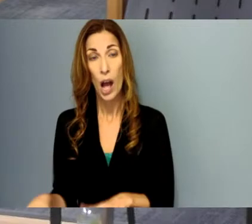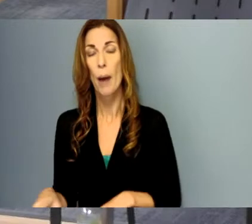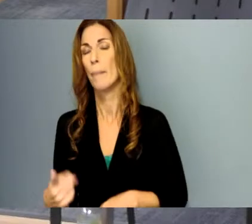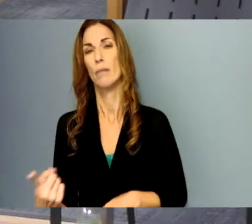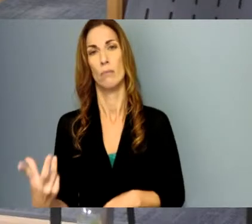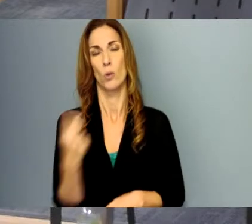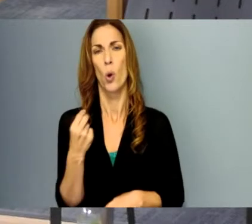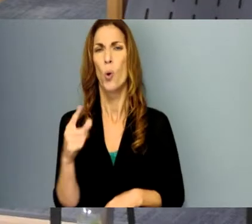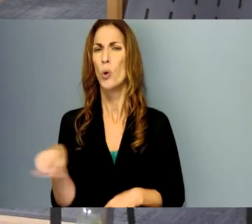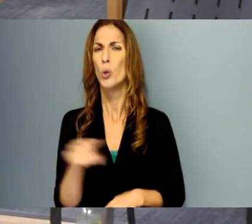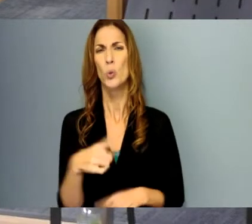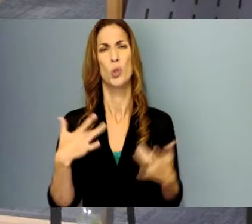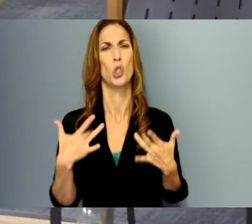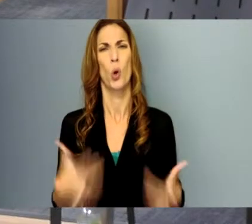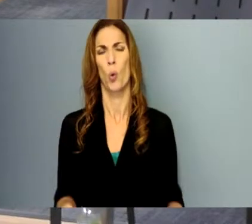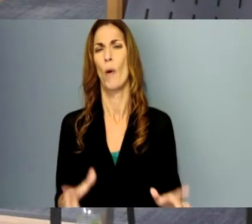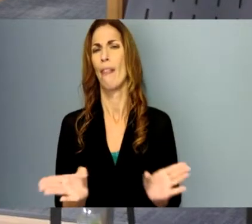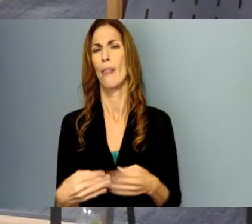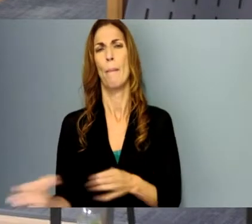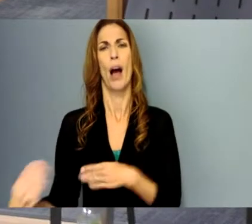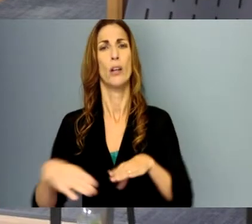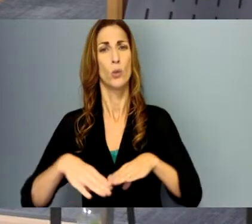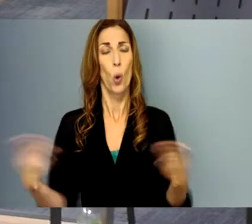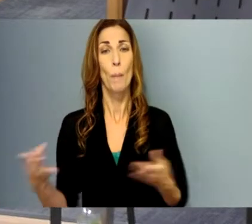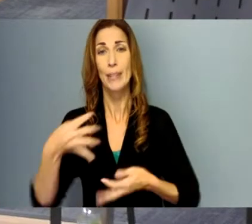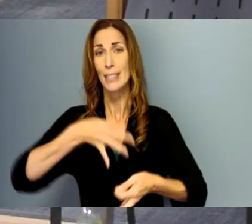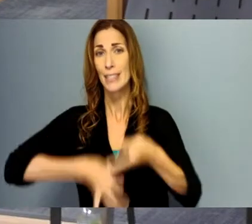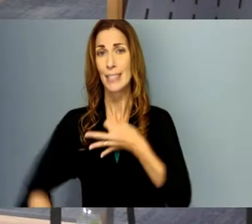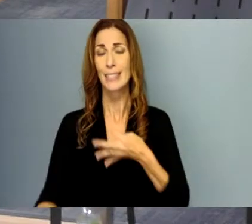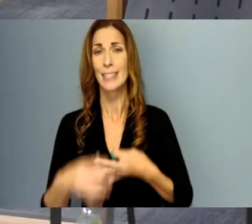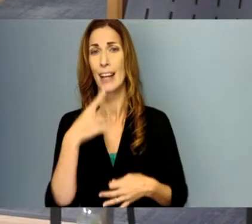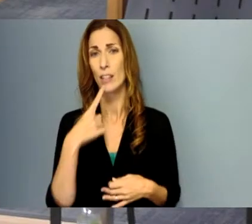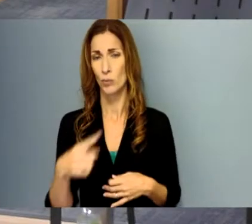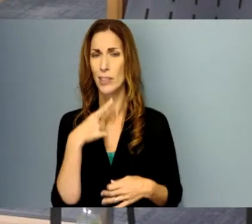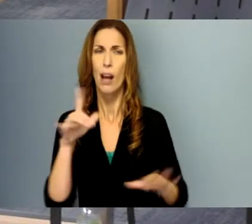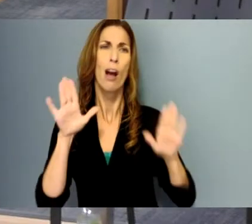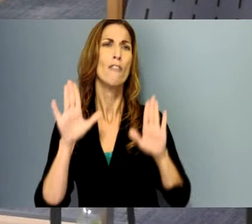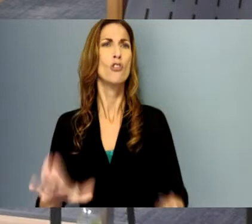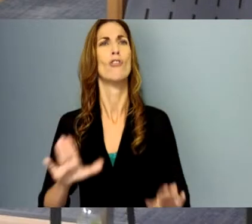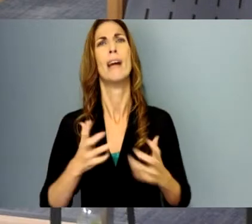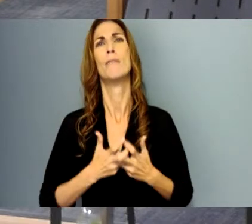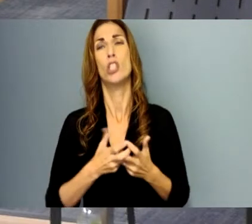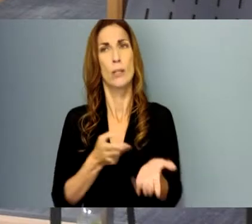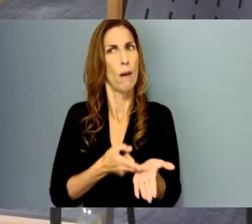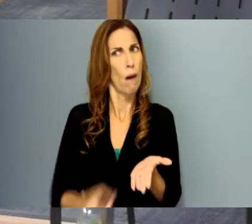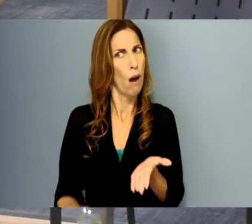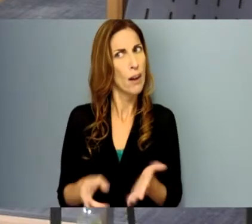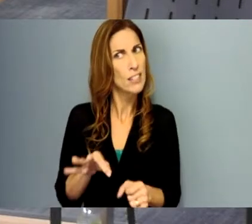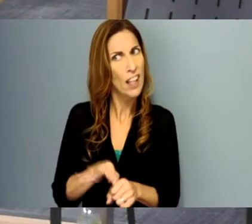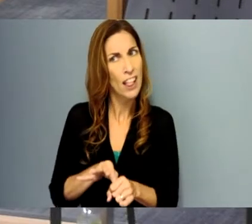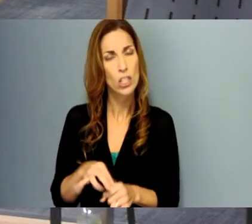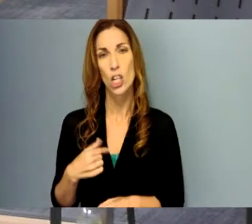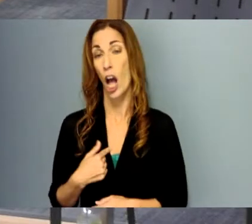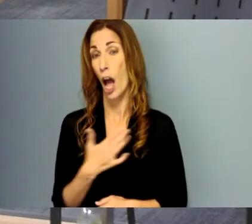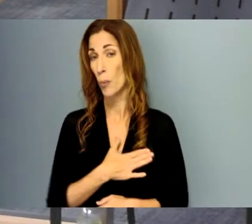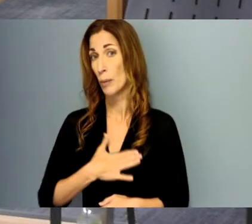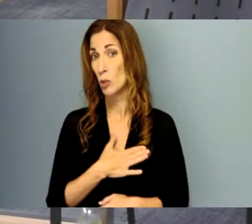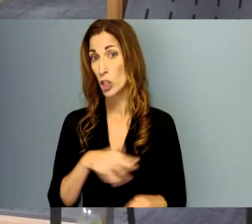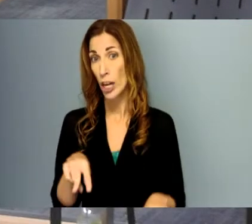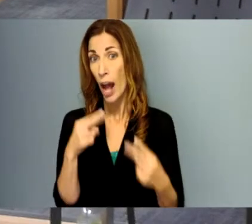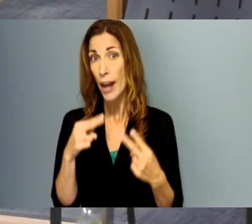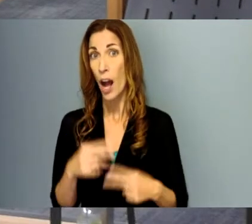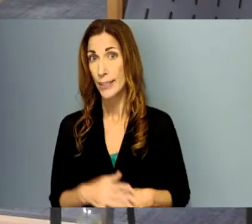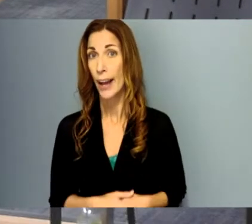commissioners don't want the ballot boxes open and instead tout that we have great machines and honest elections. I'd appreciate eye